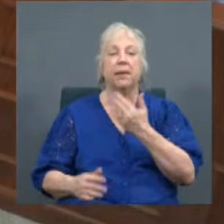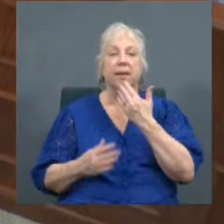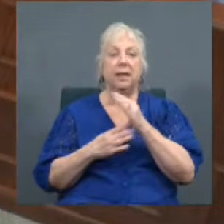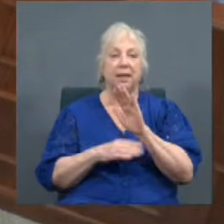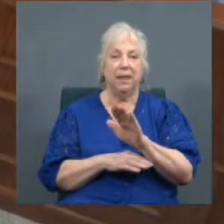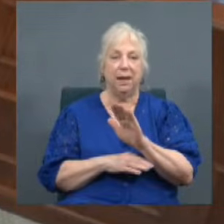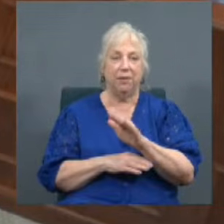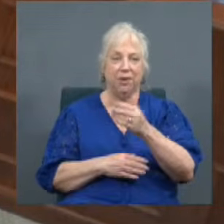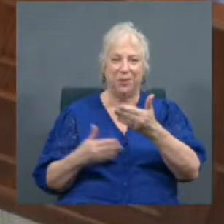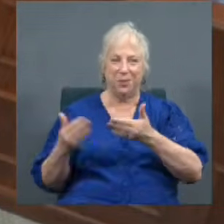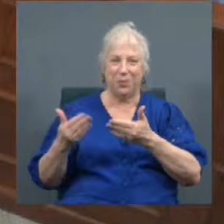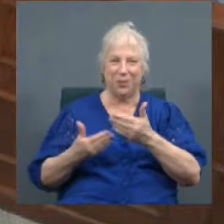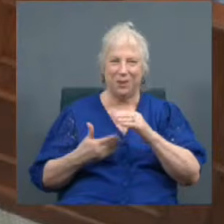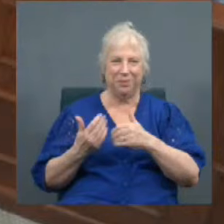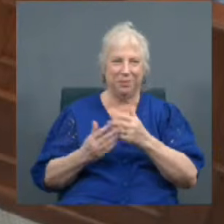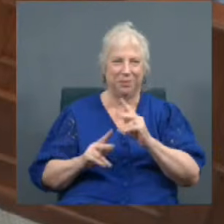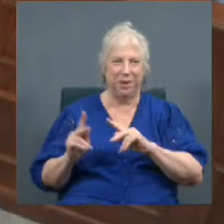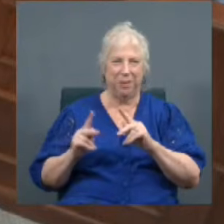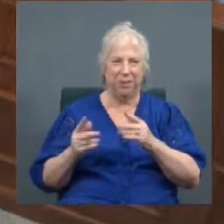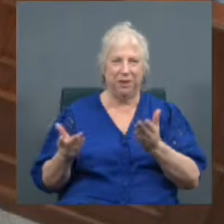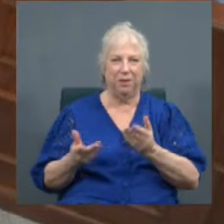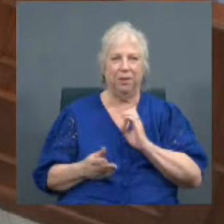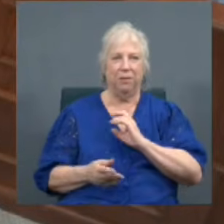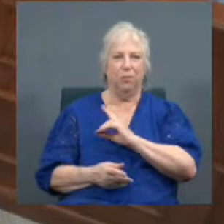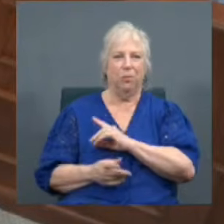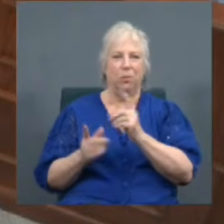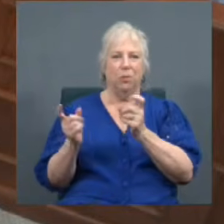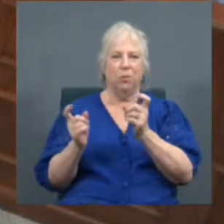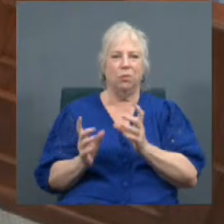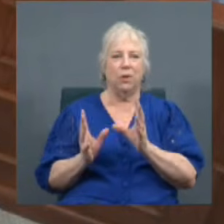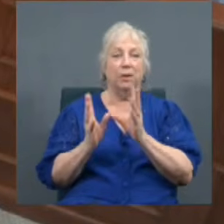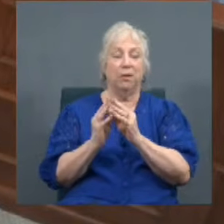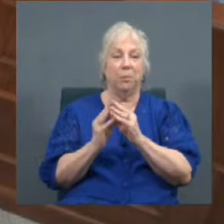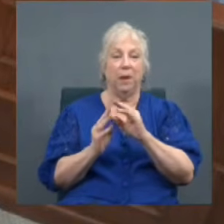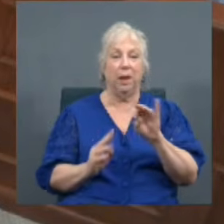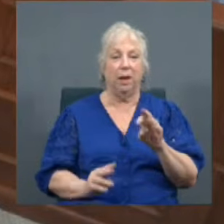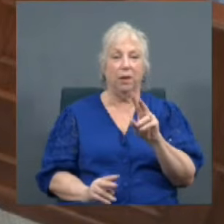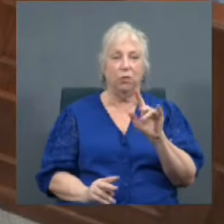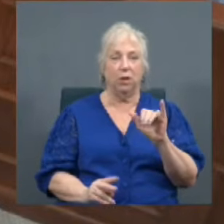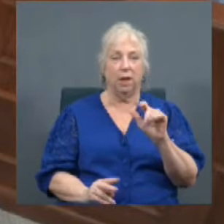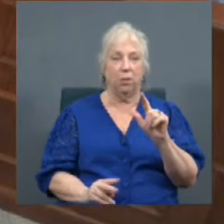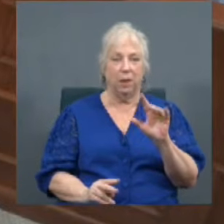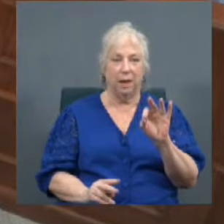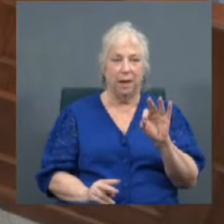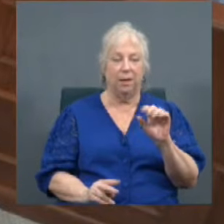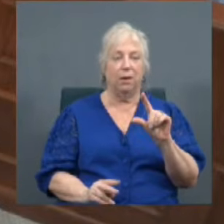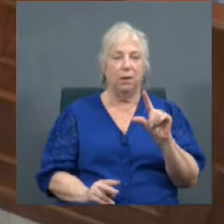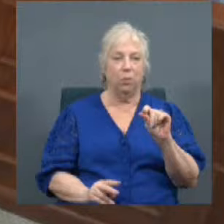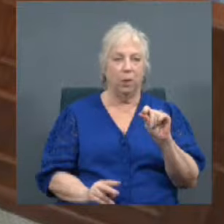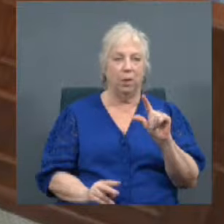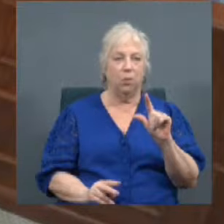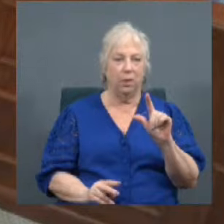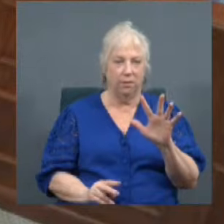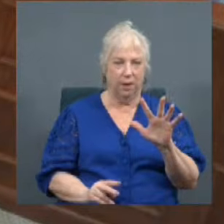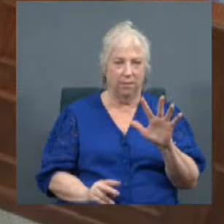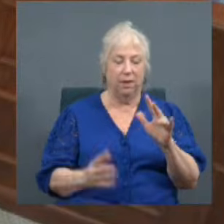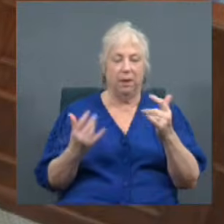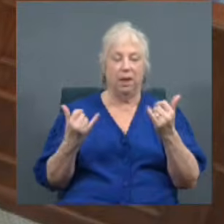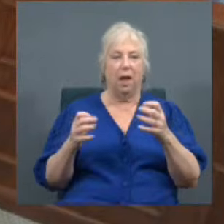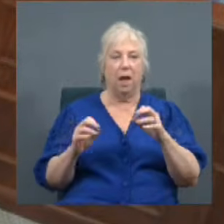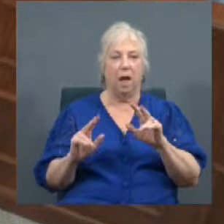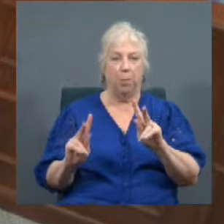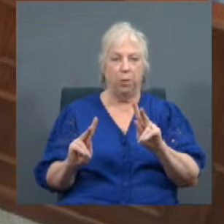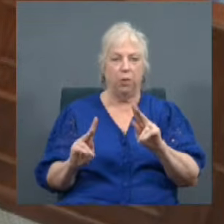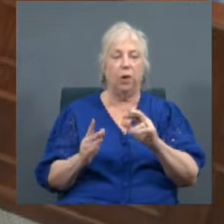Good afternoon. We want to welcome everyone to our Board of Directors agenda meeting for July 29th, 2025. This is our opportunity to review